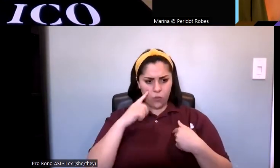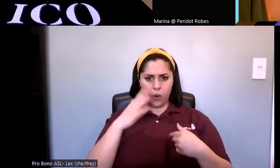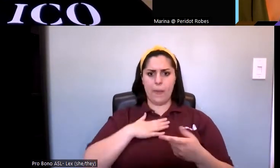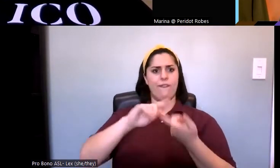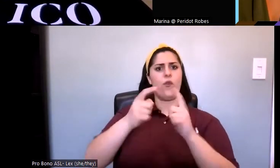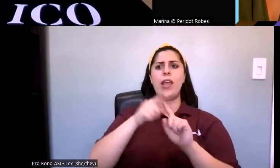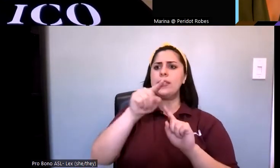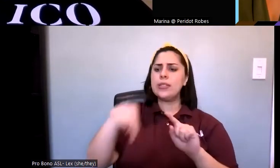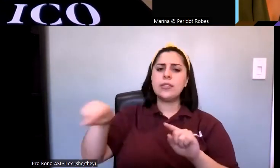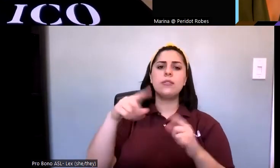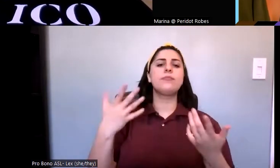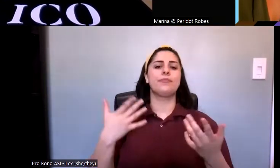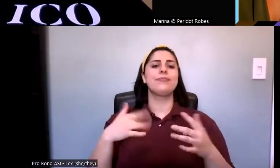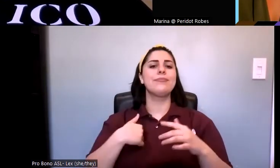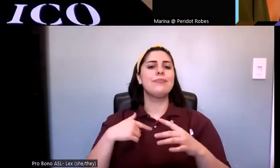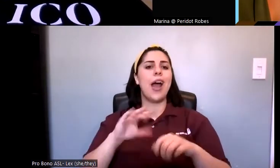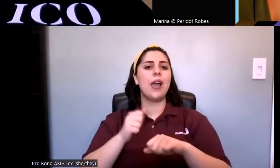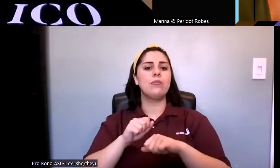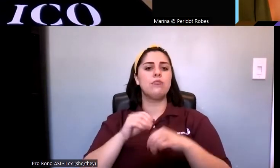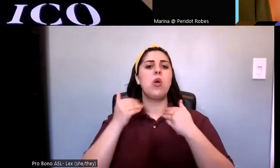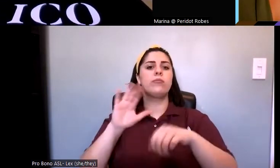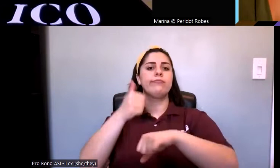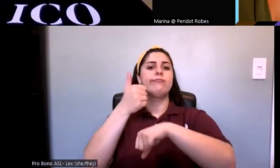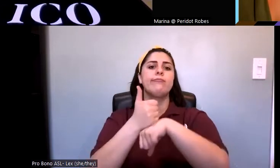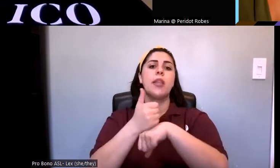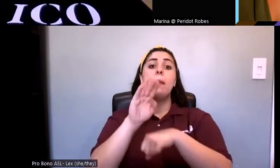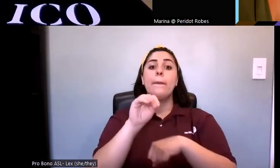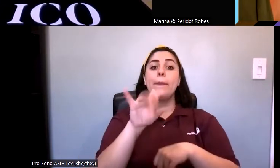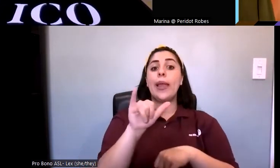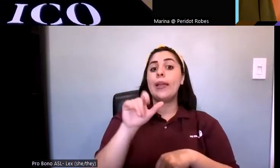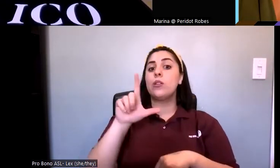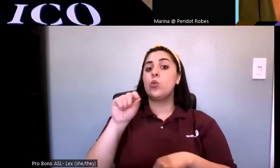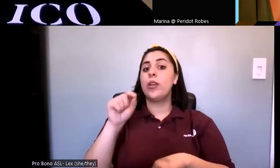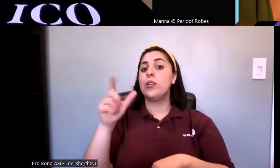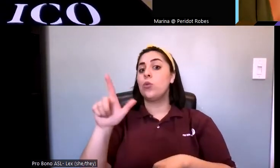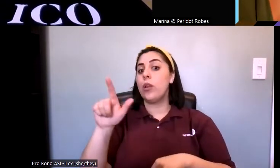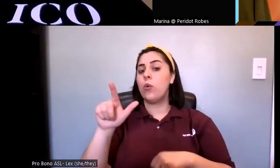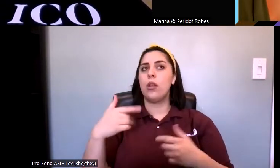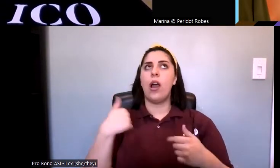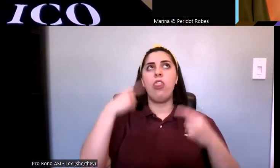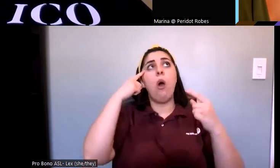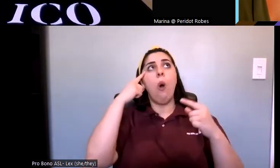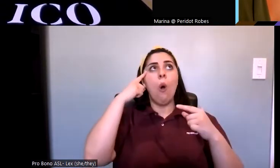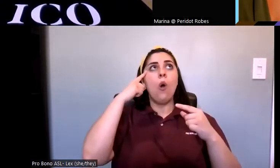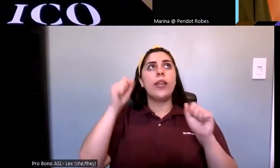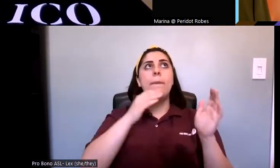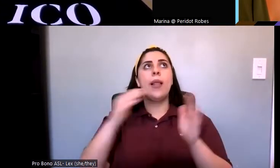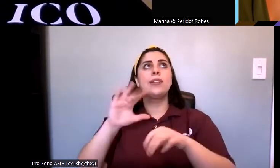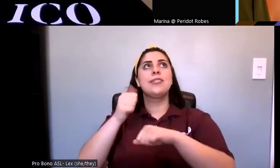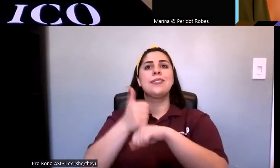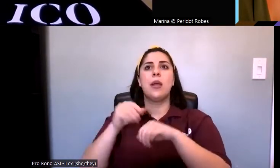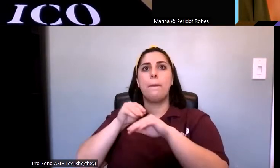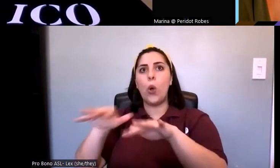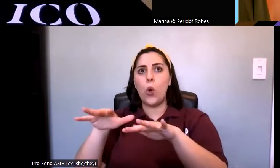2021. I thought I would sell enough robes, hopefully by September, to be able to do another line for the holidays. And that was my